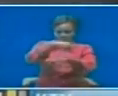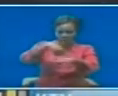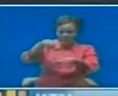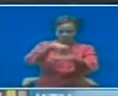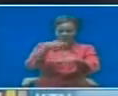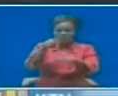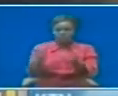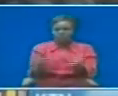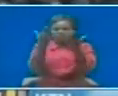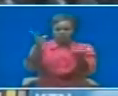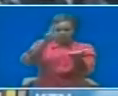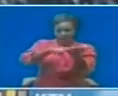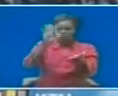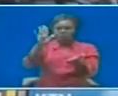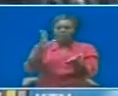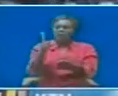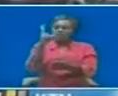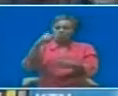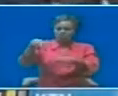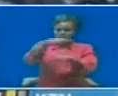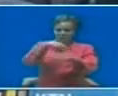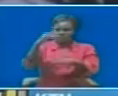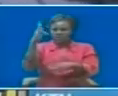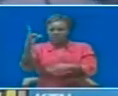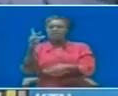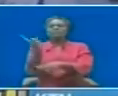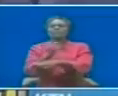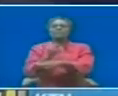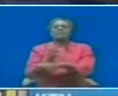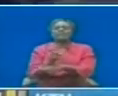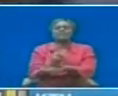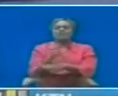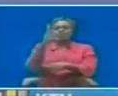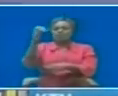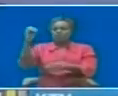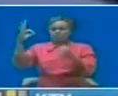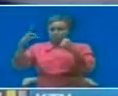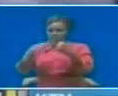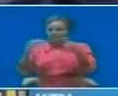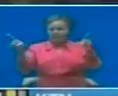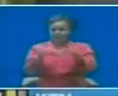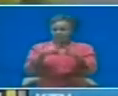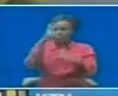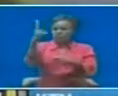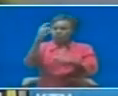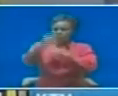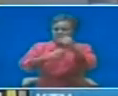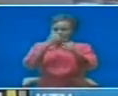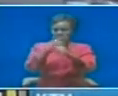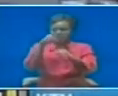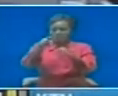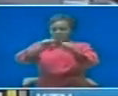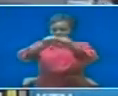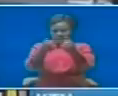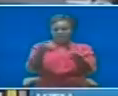when he improved his world record to 2 hours, 3 minutes and 59 seconds in 2008. It only took 2 years for Haile's record to be